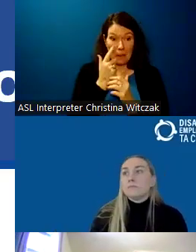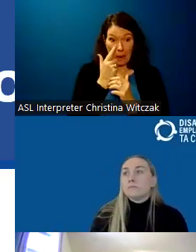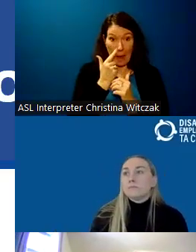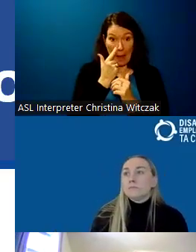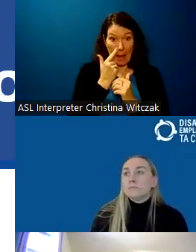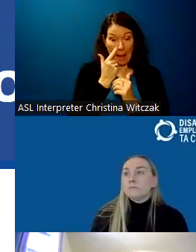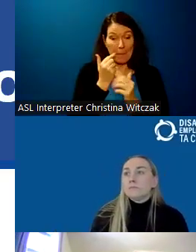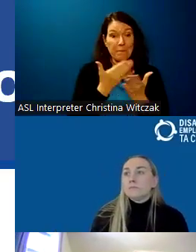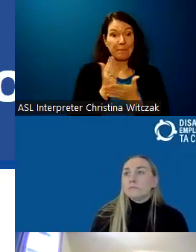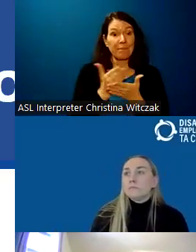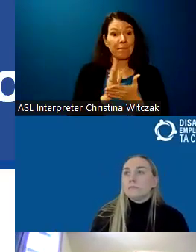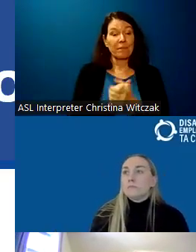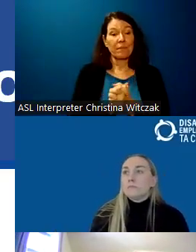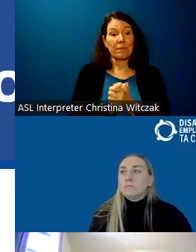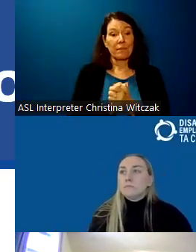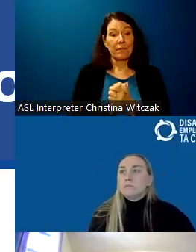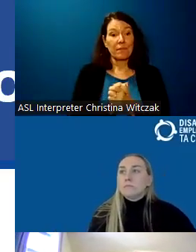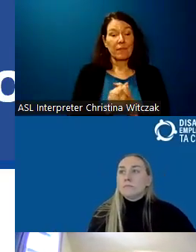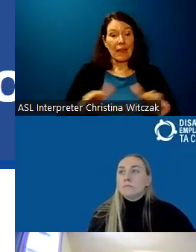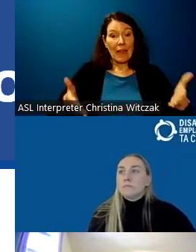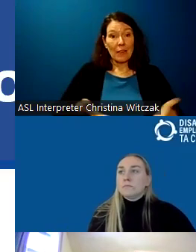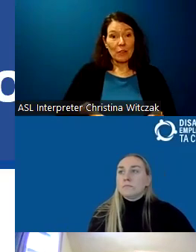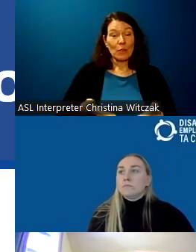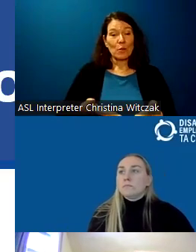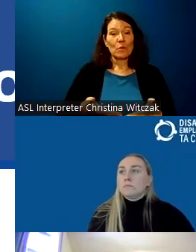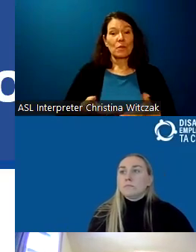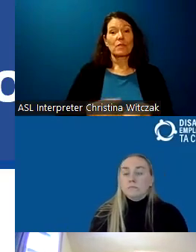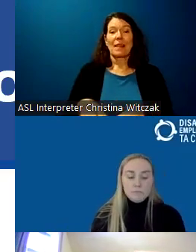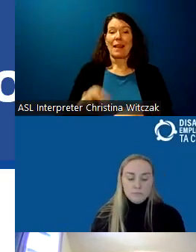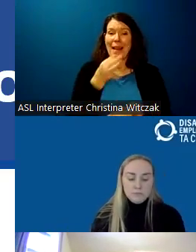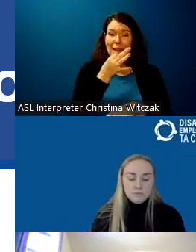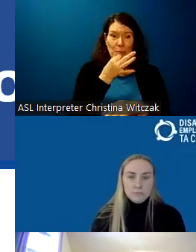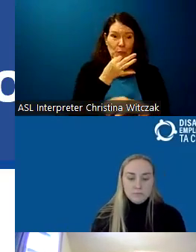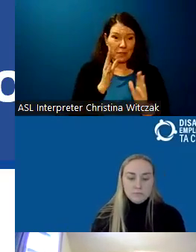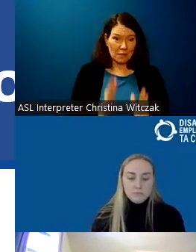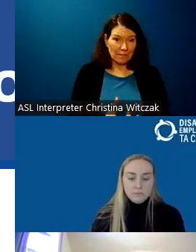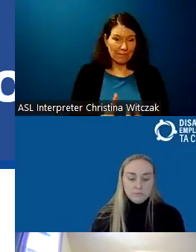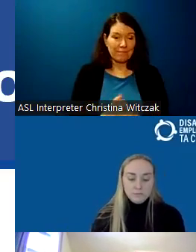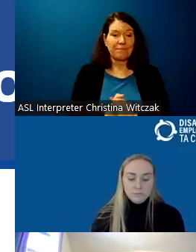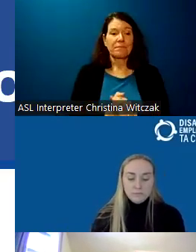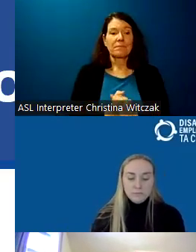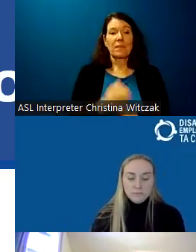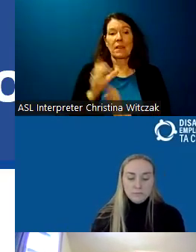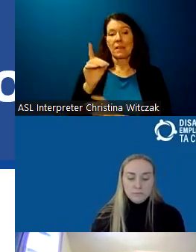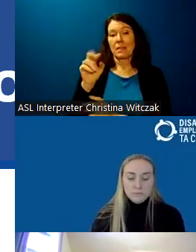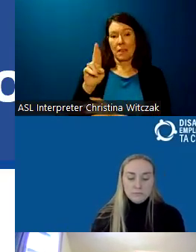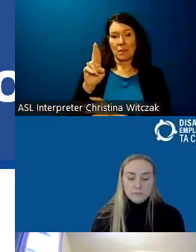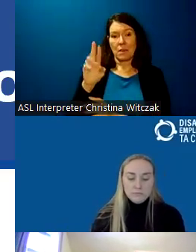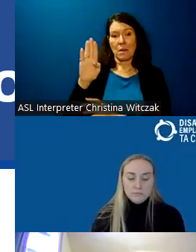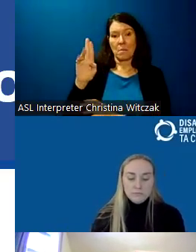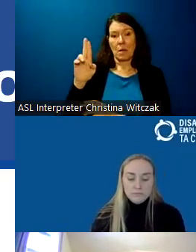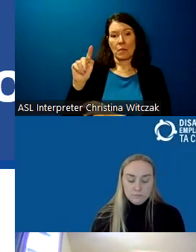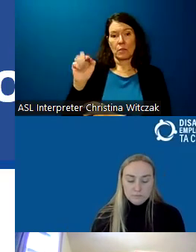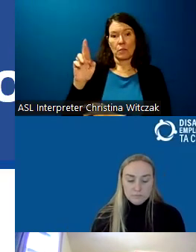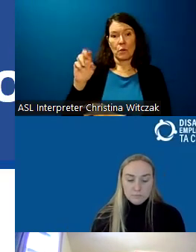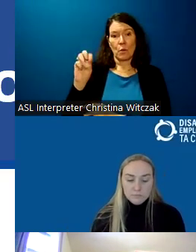All right. So now we're going to get to introduce our fabulous subject matter expert. Just want to let you know, Dr. Butterworth actually